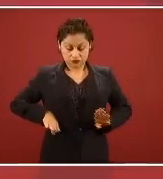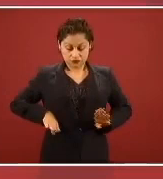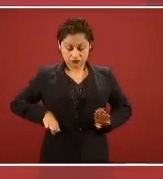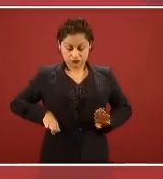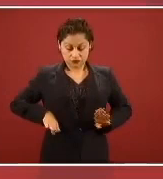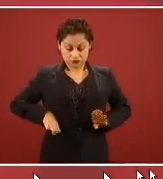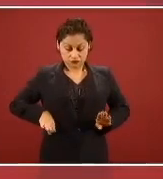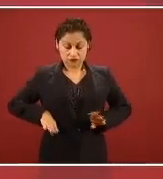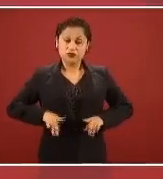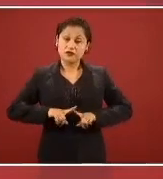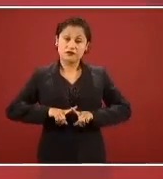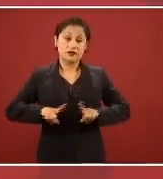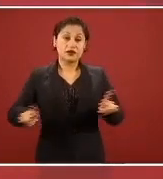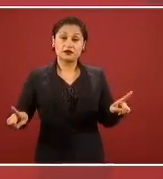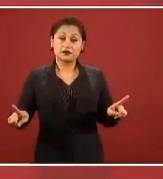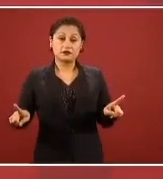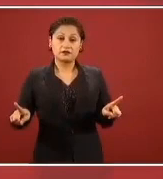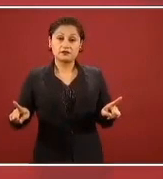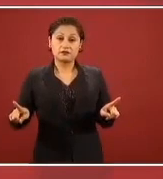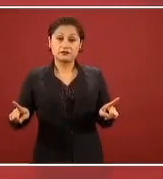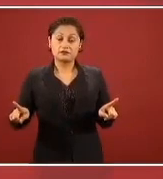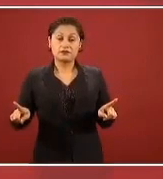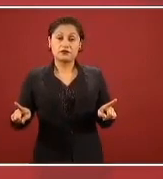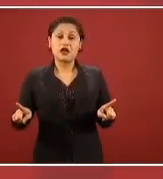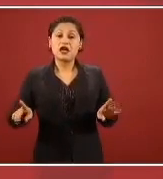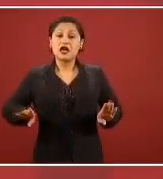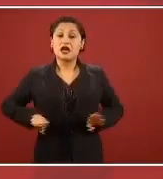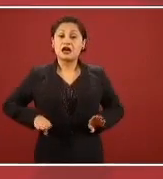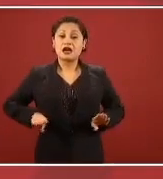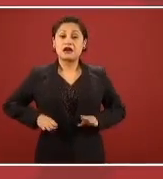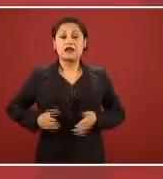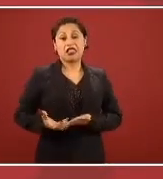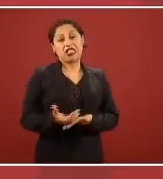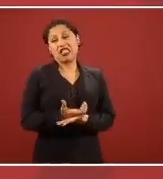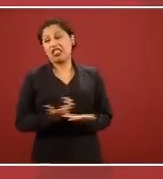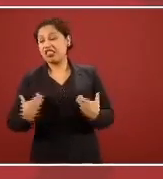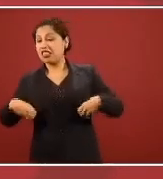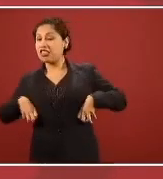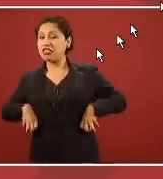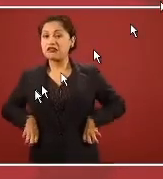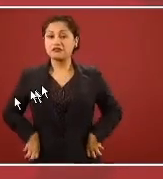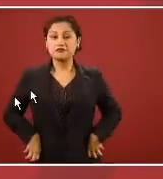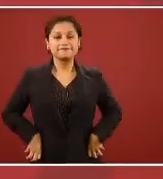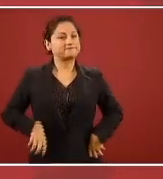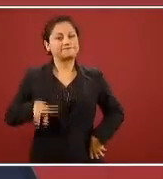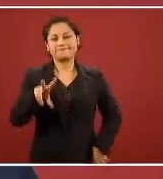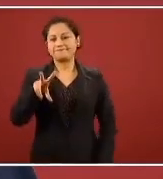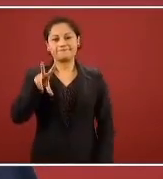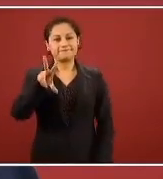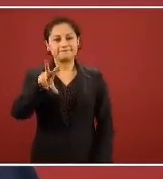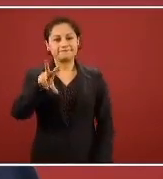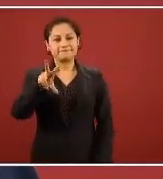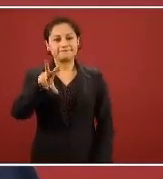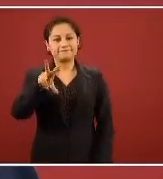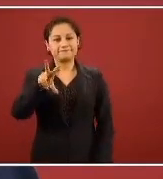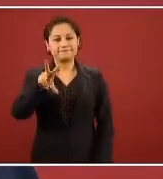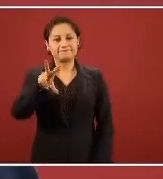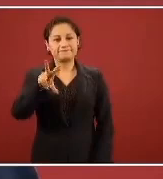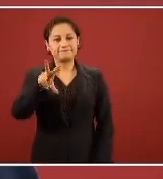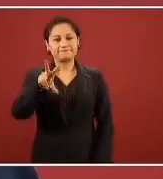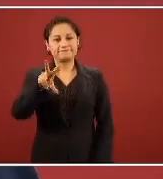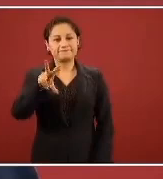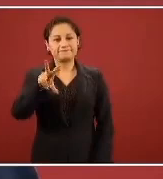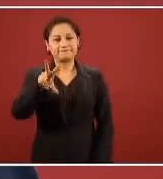ambitious. El querer ocupar un cargo, el tener... In order to take